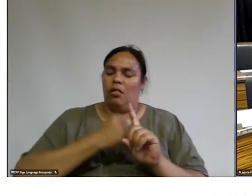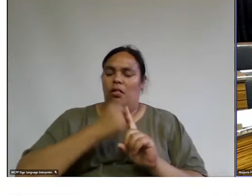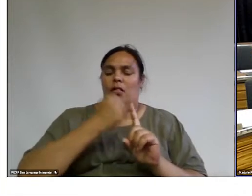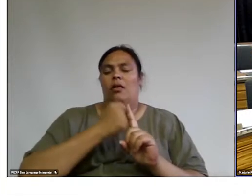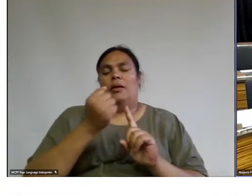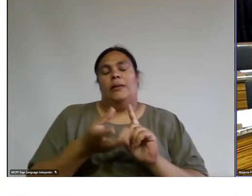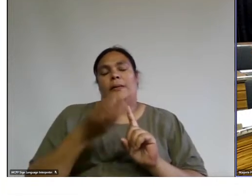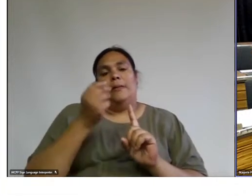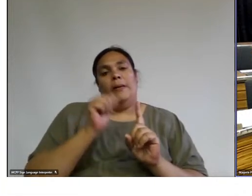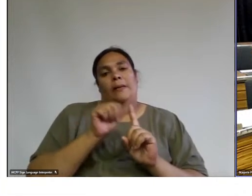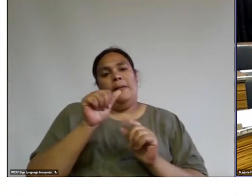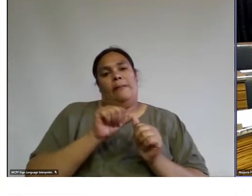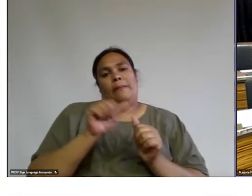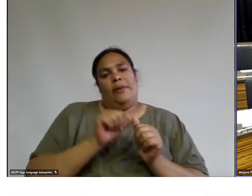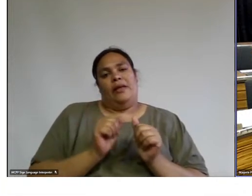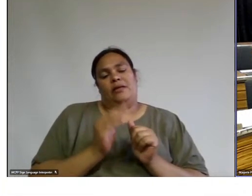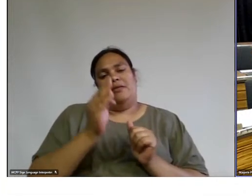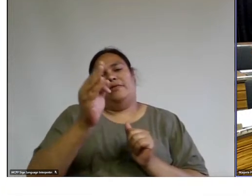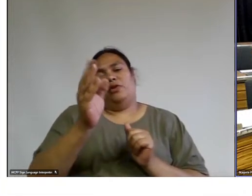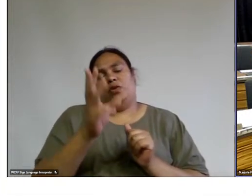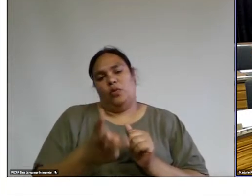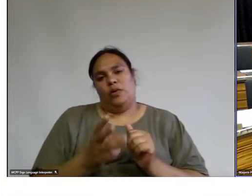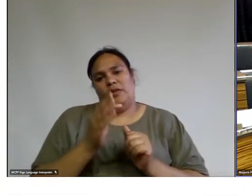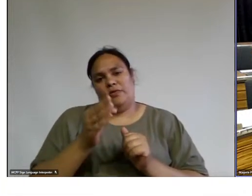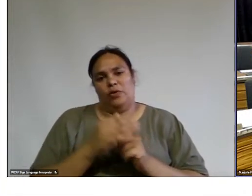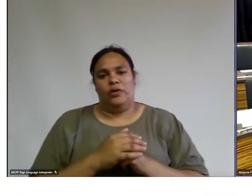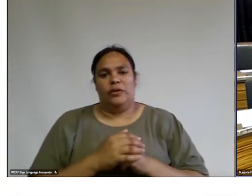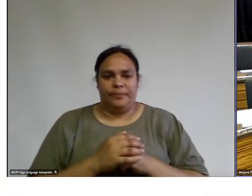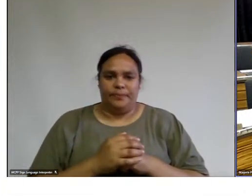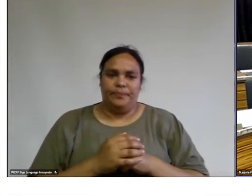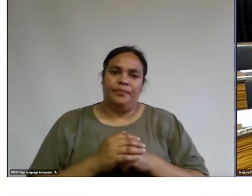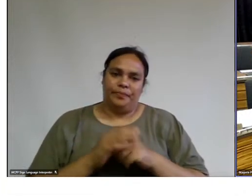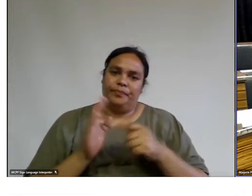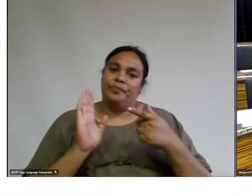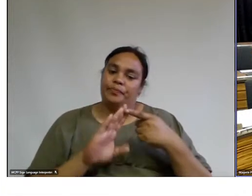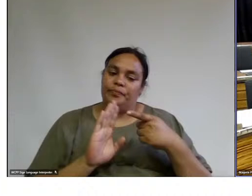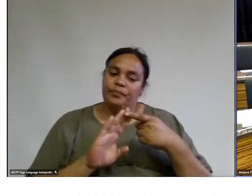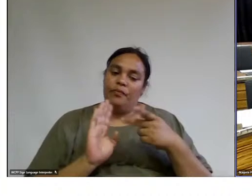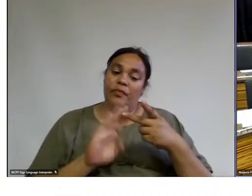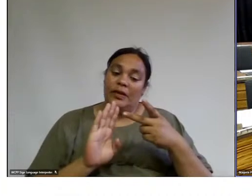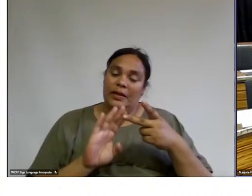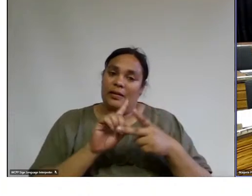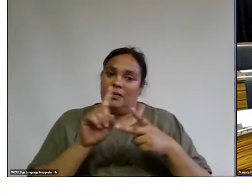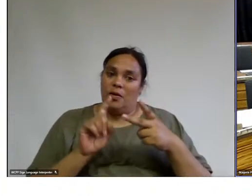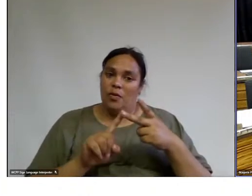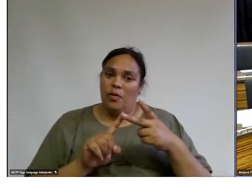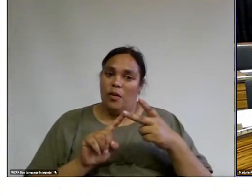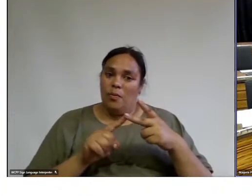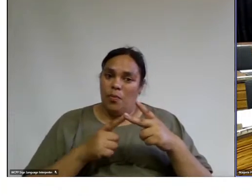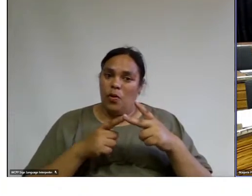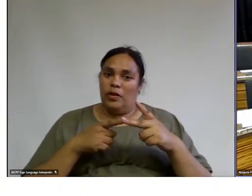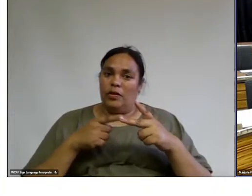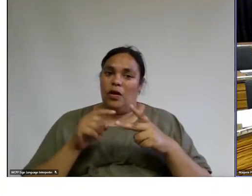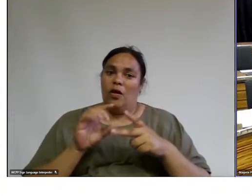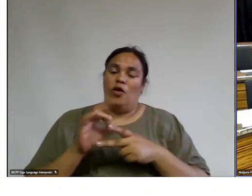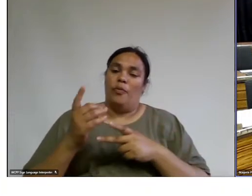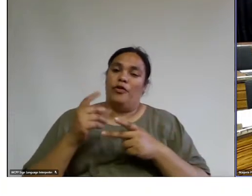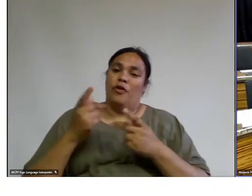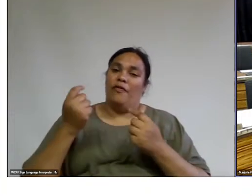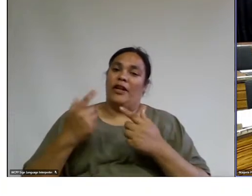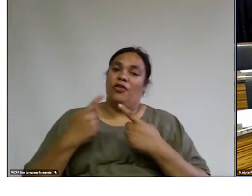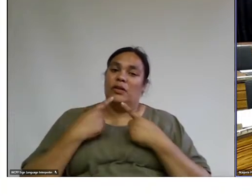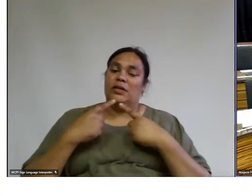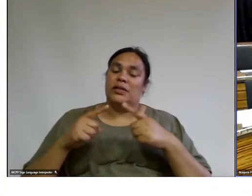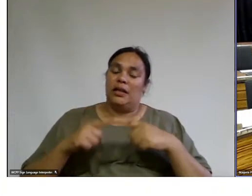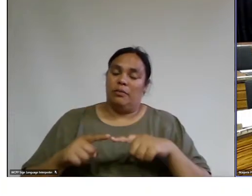strive towards this thing called clean audit. I want to make that point first. Second point I wish to make, Mr. Eli will talk to the submission of financial statements, but